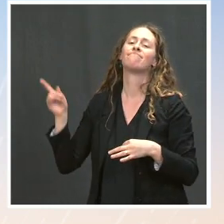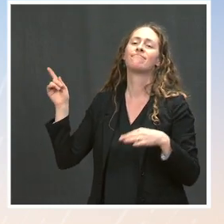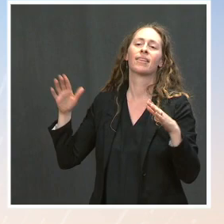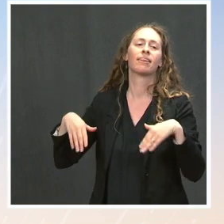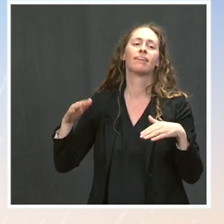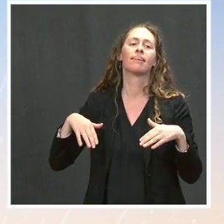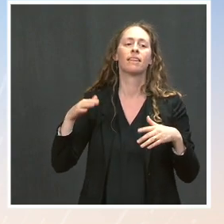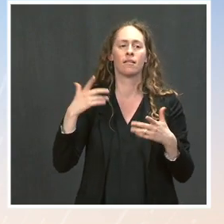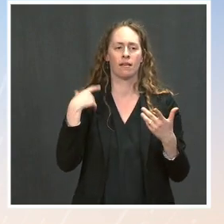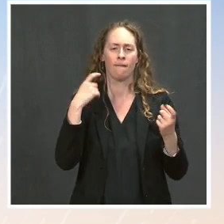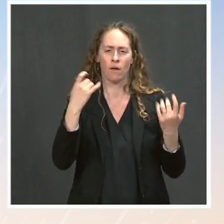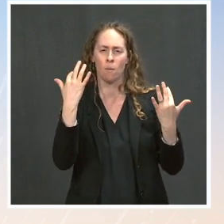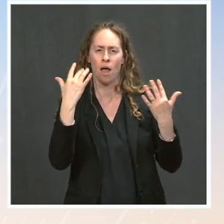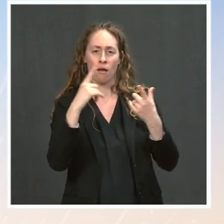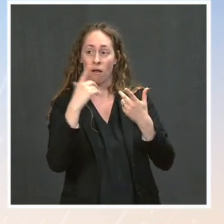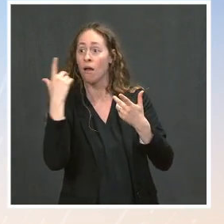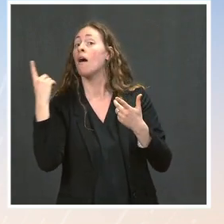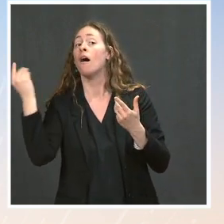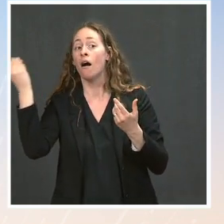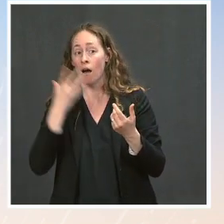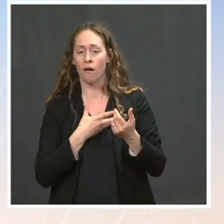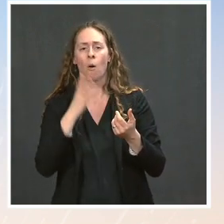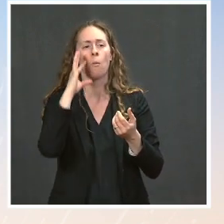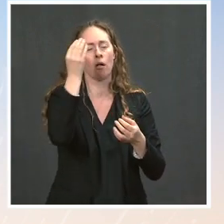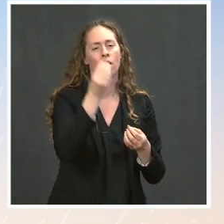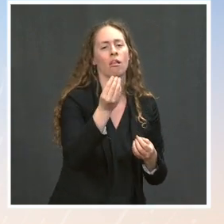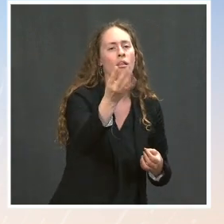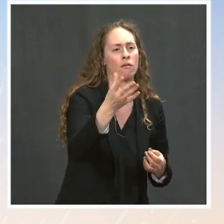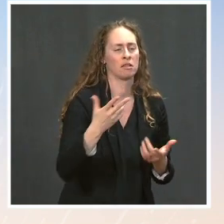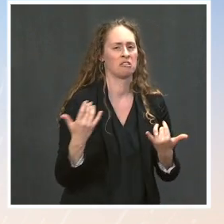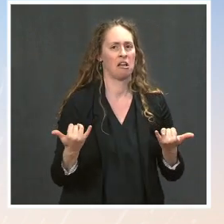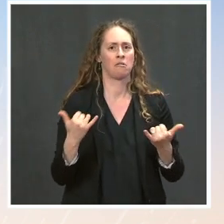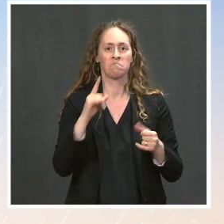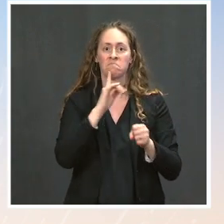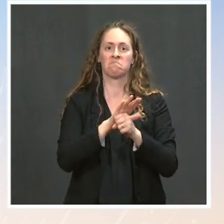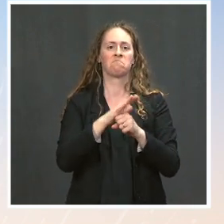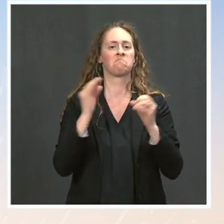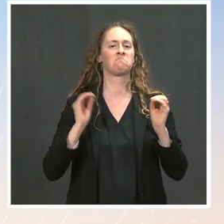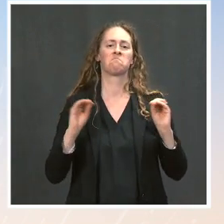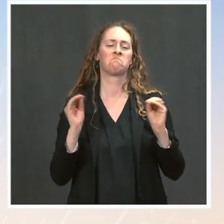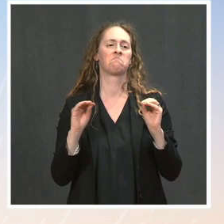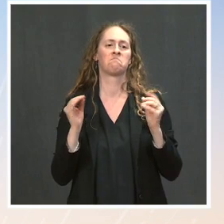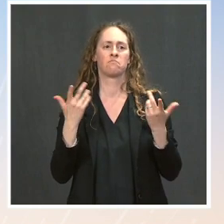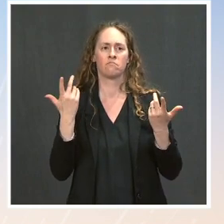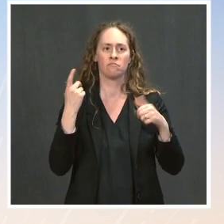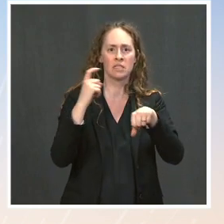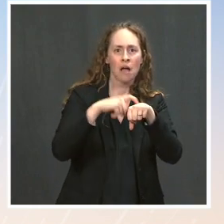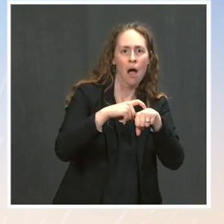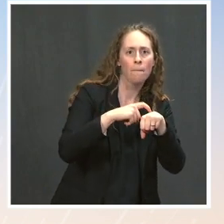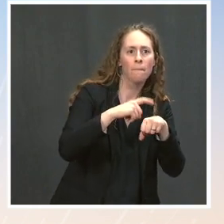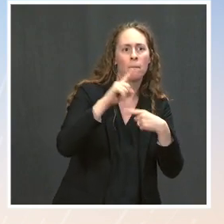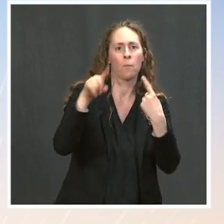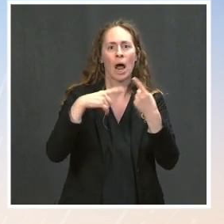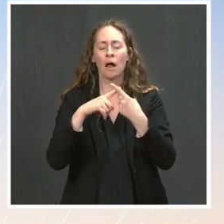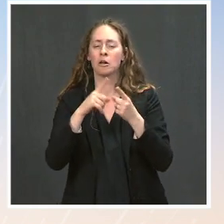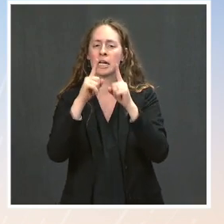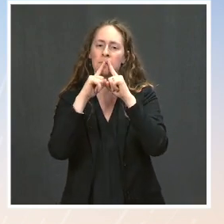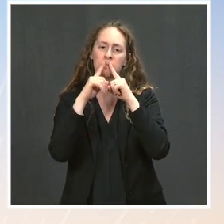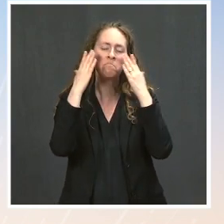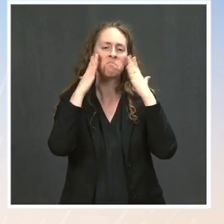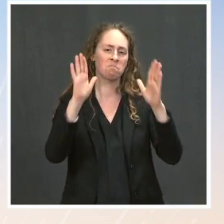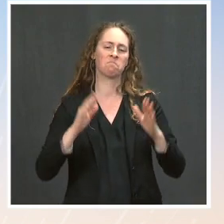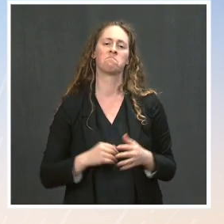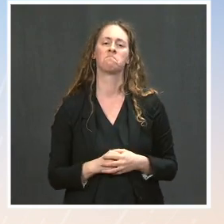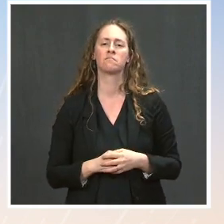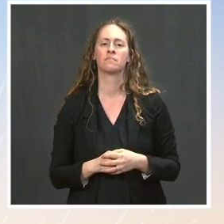provide them. But we don't have confirmation of any details yet or a proposed timeline quite yet. Go ahead. Thanks, Jen. I wanted to follow up on something